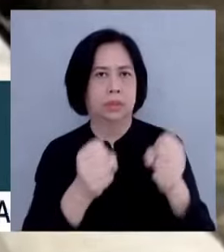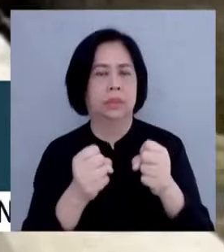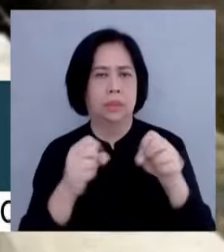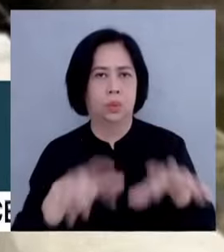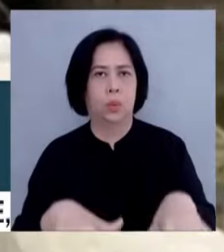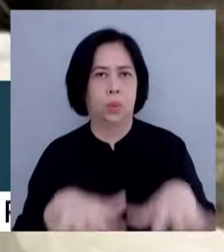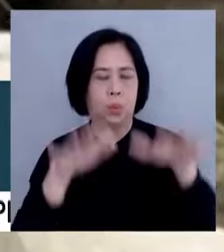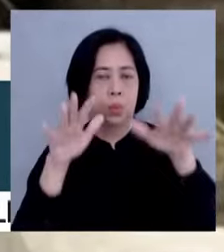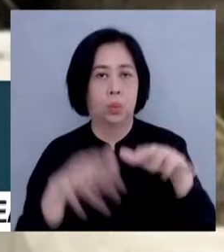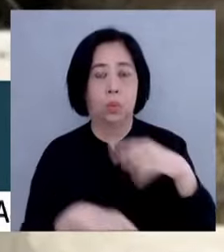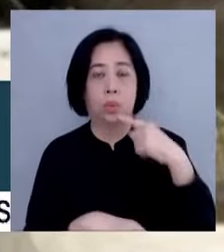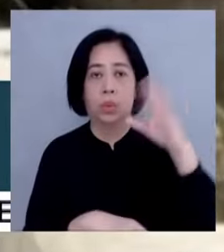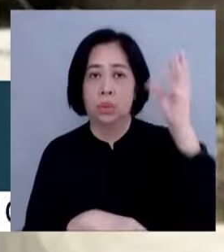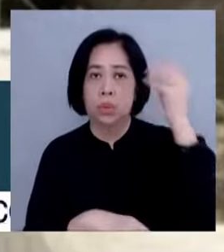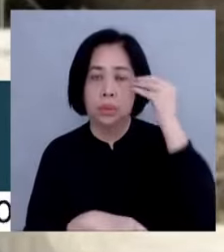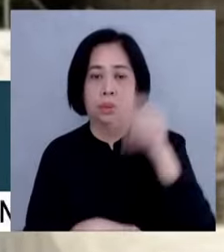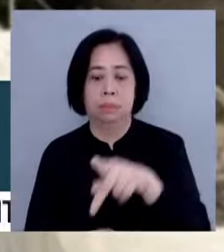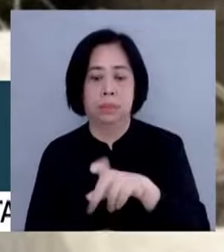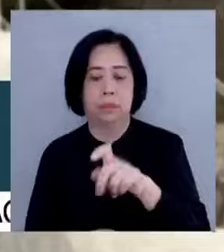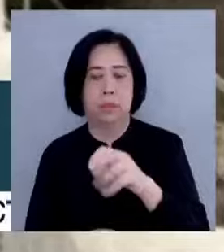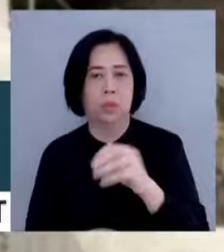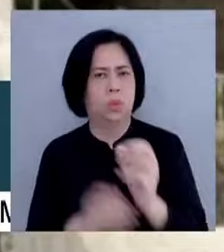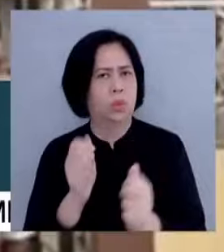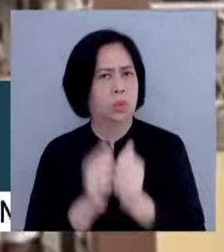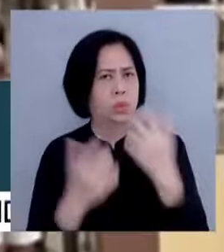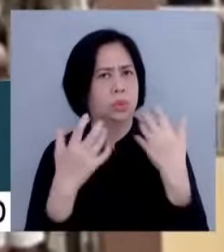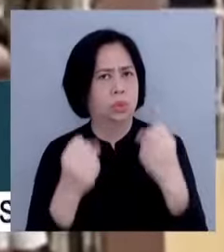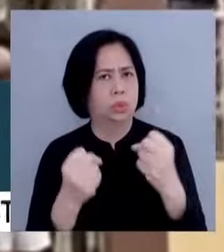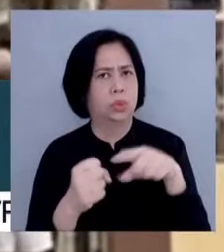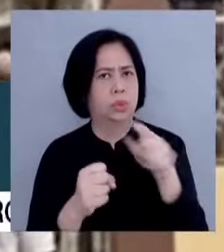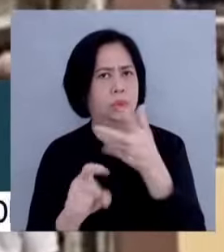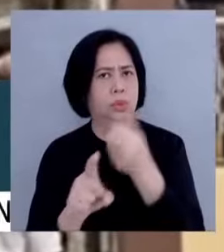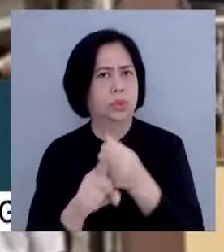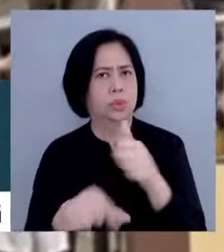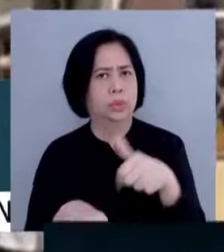Local officials say Pepito is the strongest storm to hit the province this year.